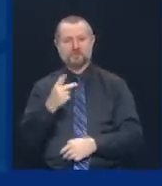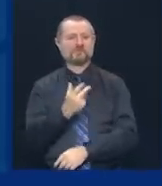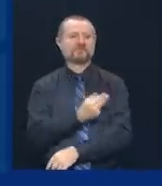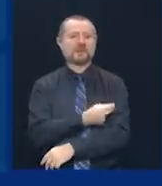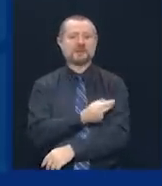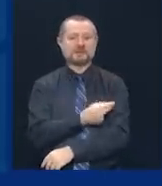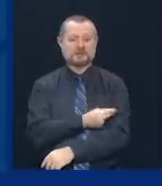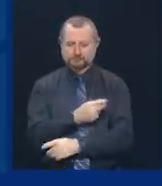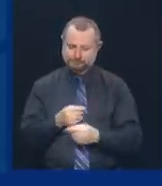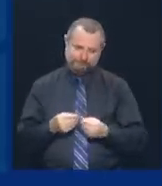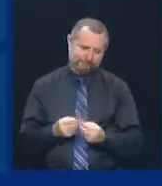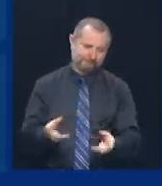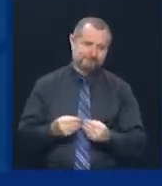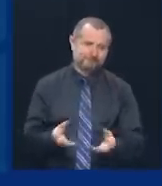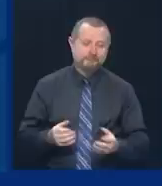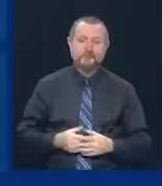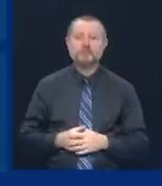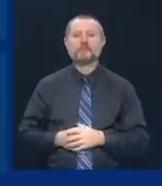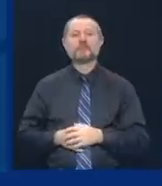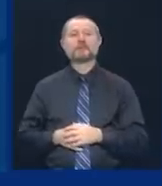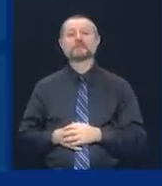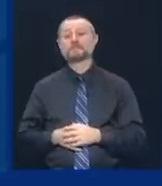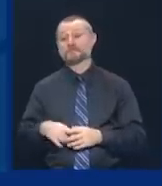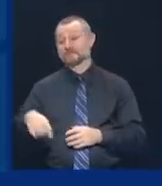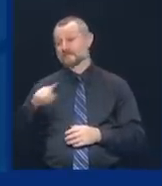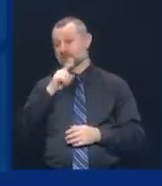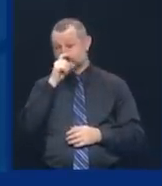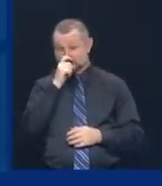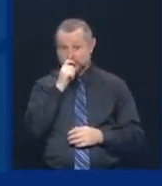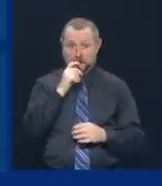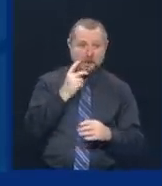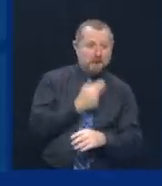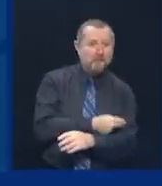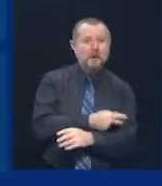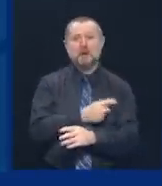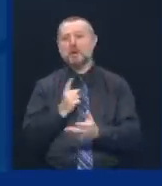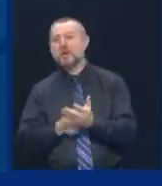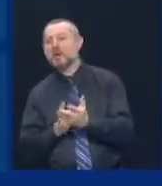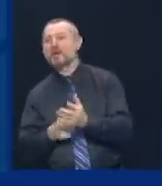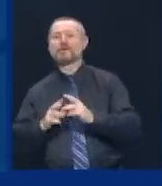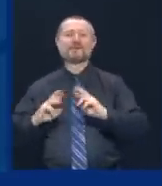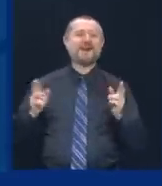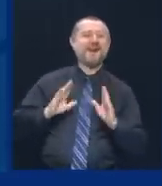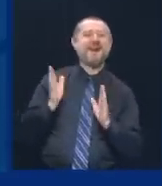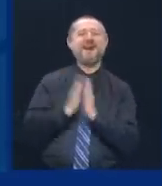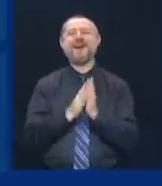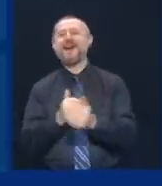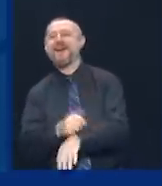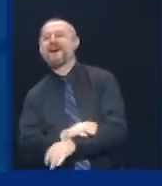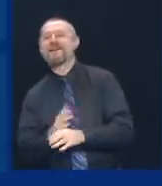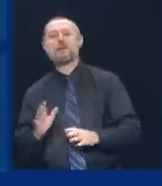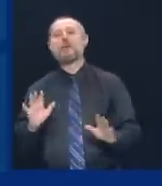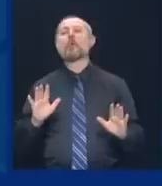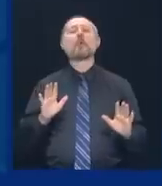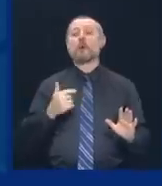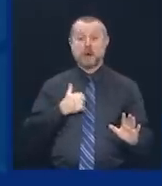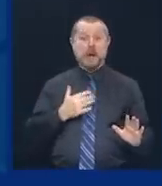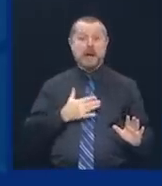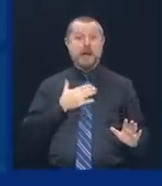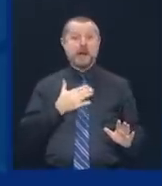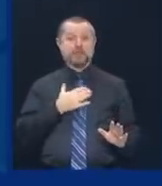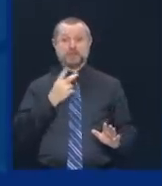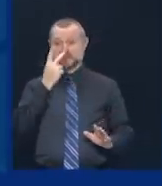vaccine. Everyone talks about the vaccine like it's a silver bullet. God bless, it's great news that we have a